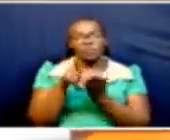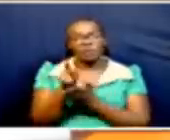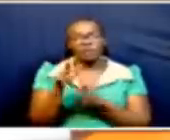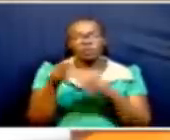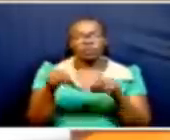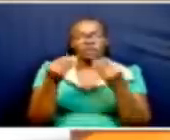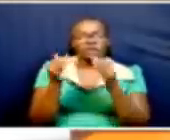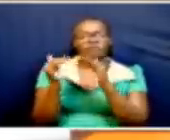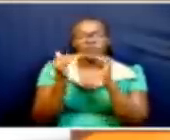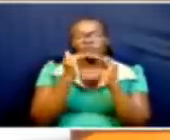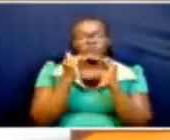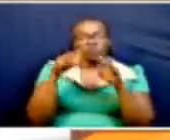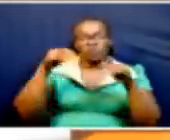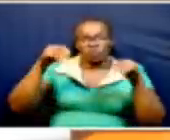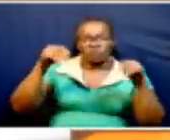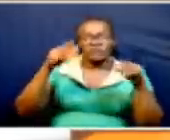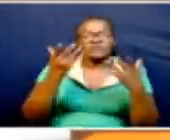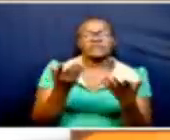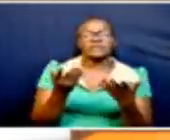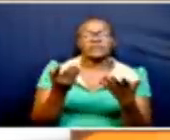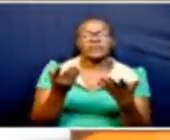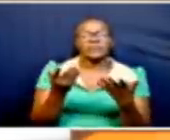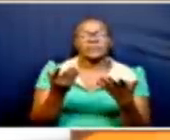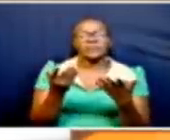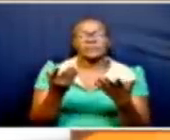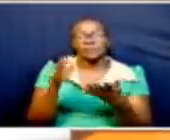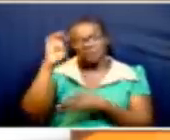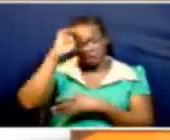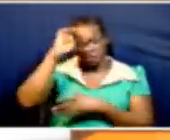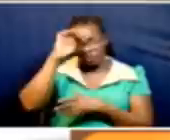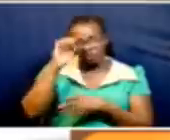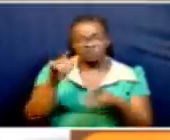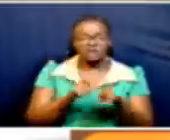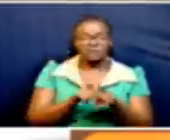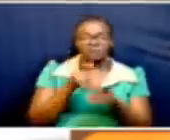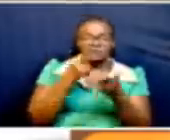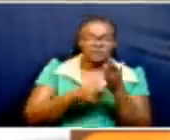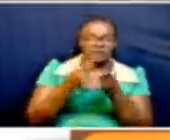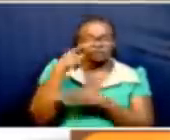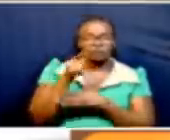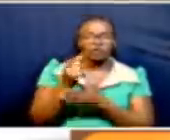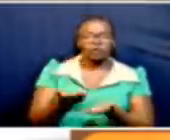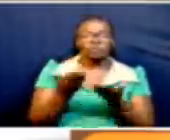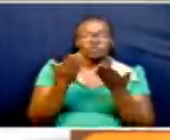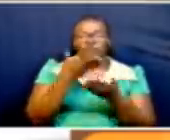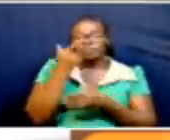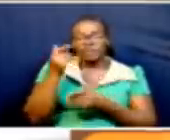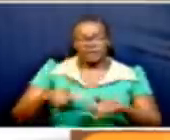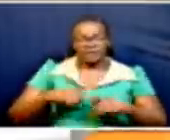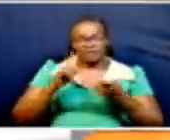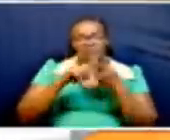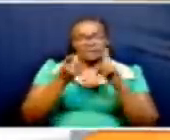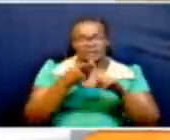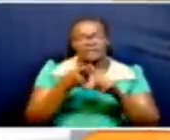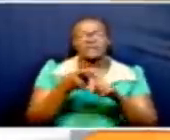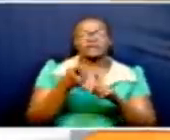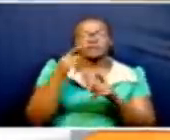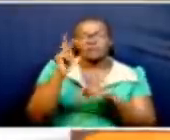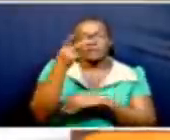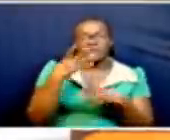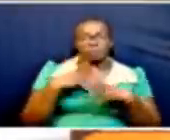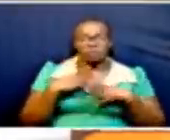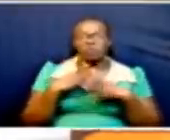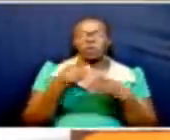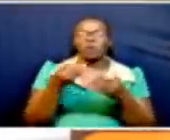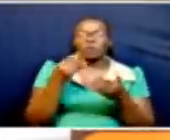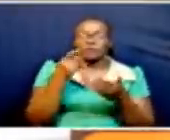quality education, taxes meant to enhance better living standards for Kenyan citizens are being